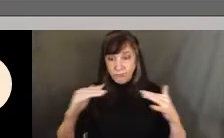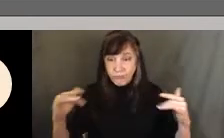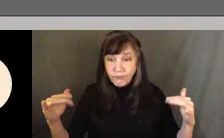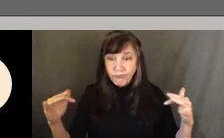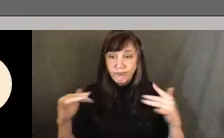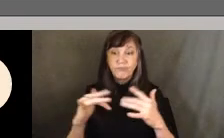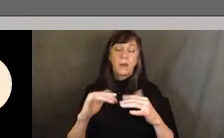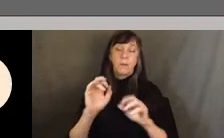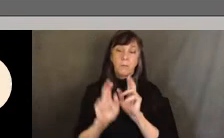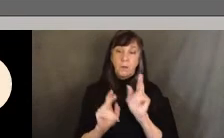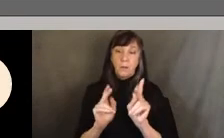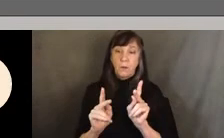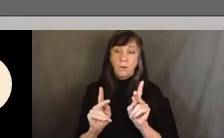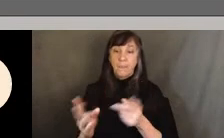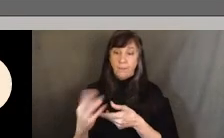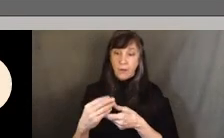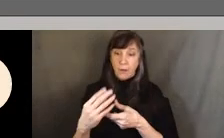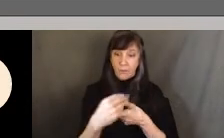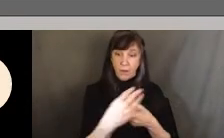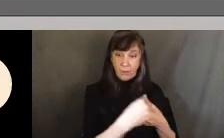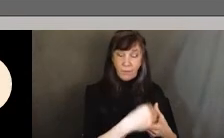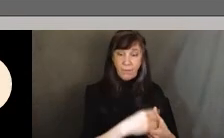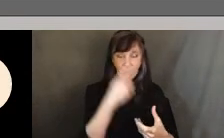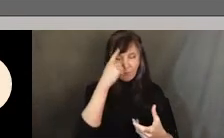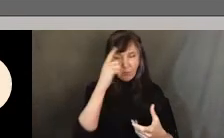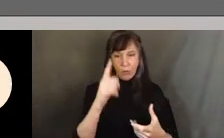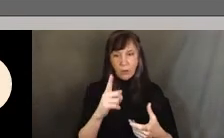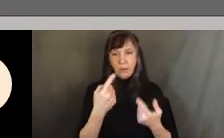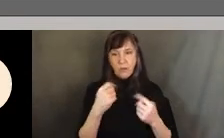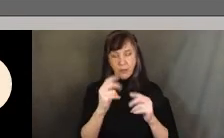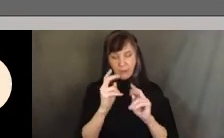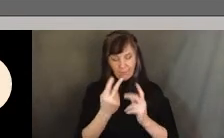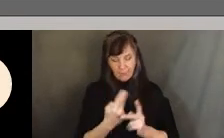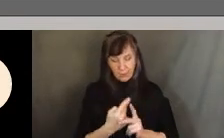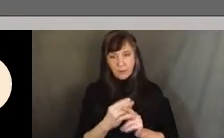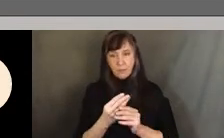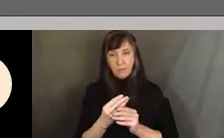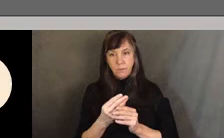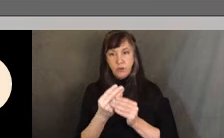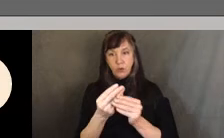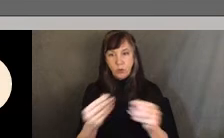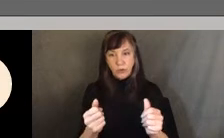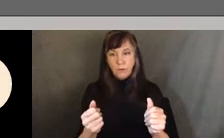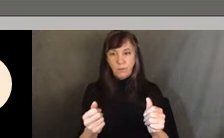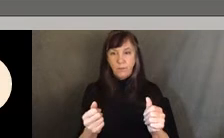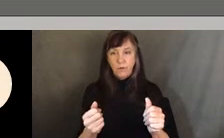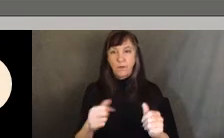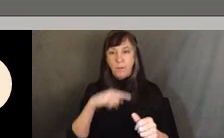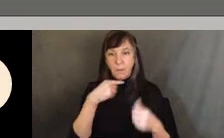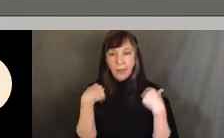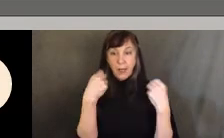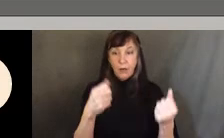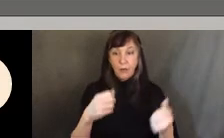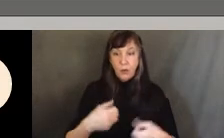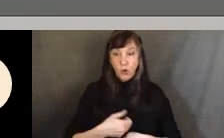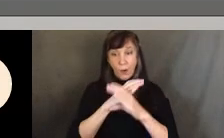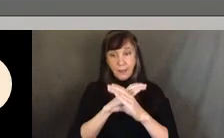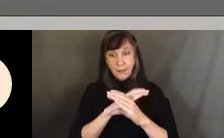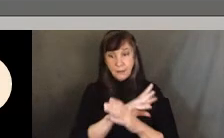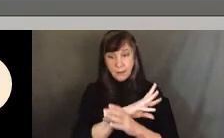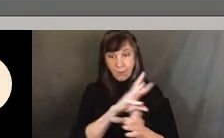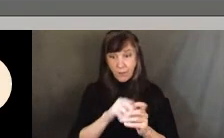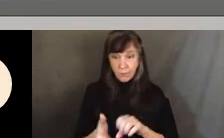communities, engage, and provide solutions on the public health crisis of COVID as a pandemic, and later how to